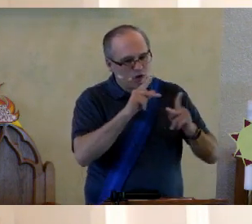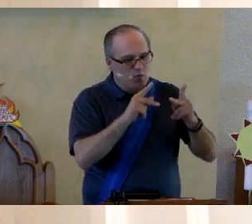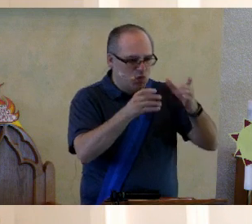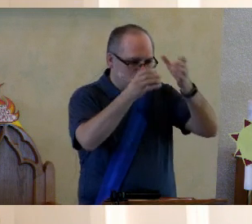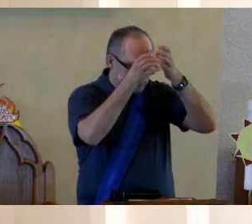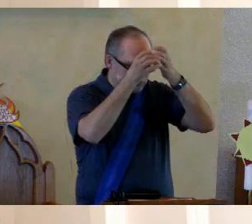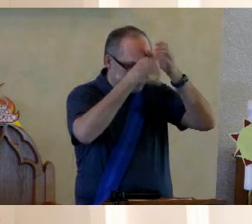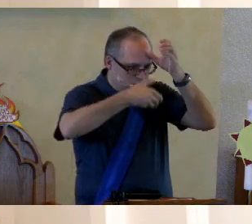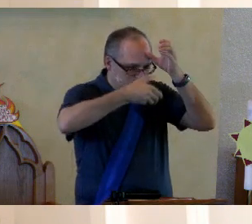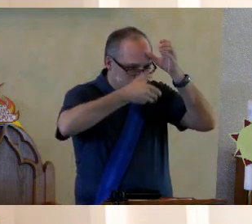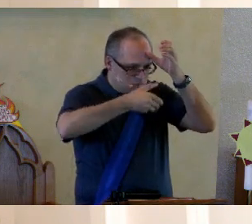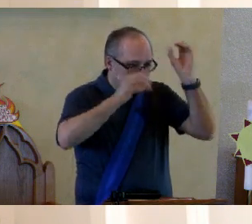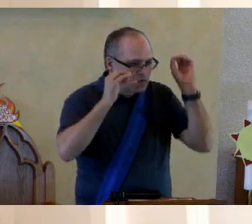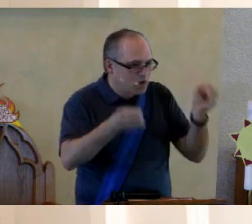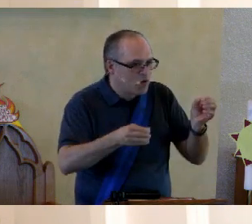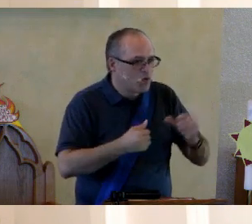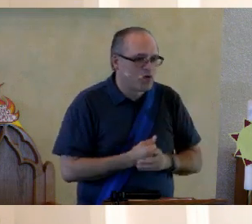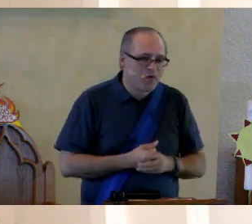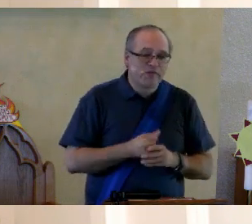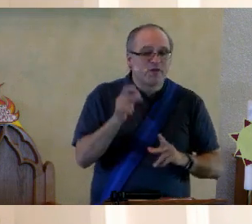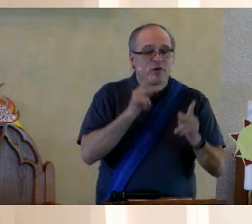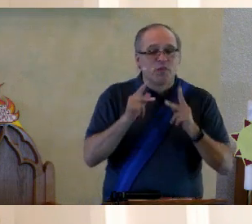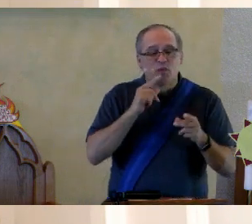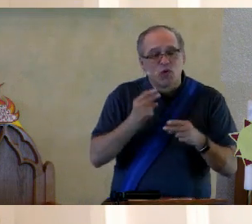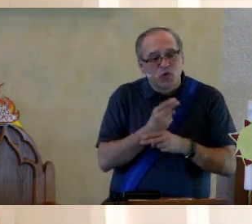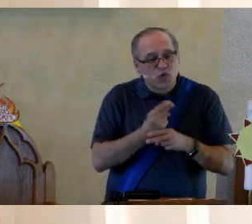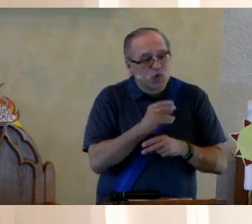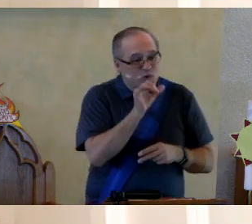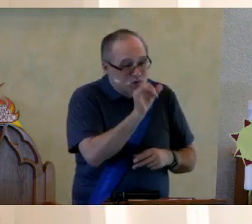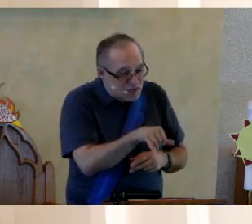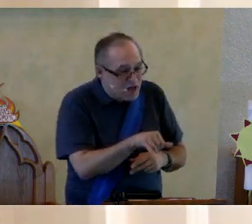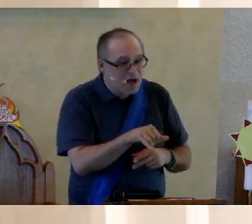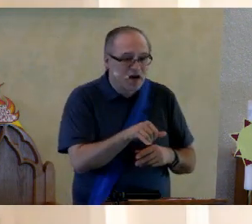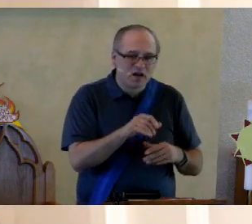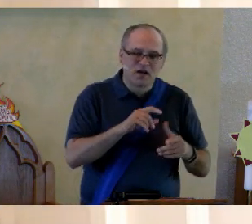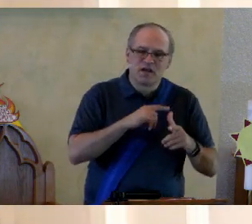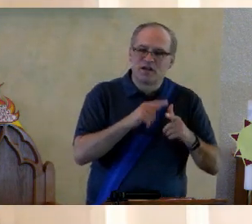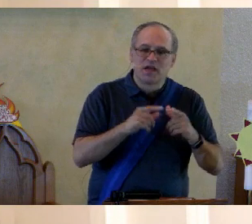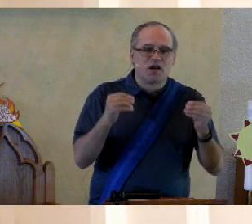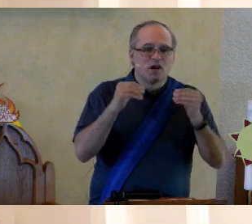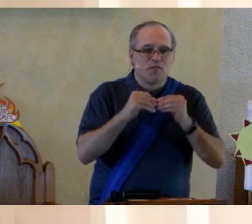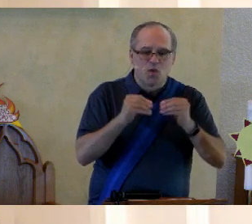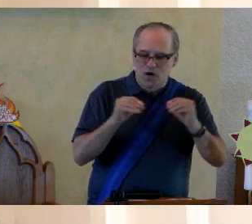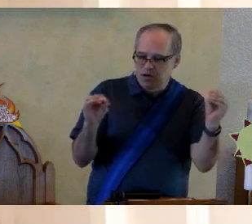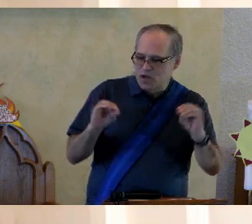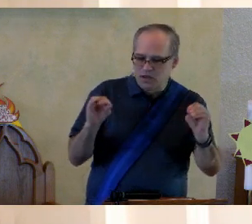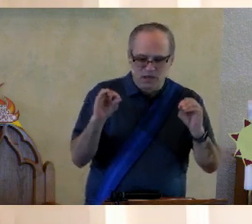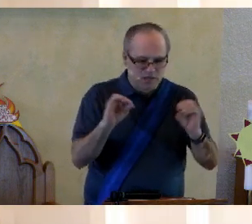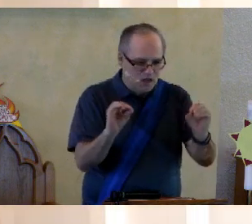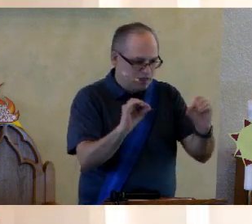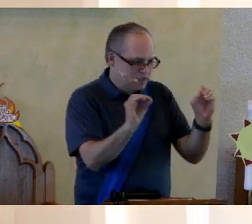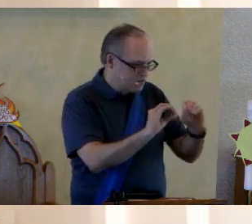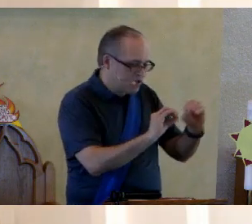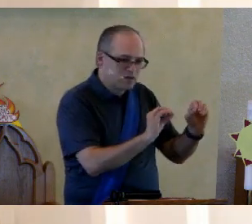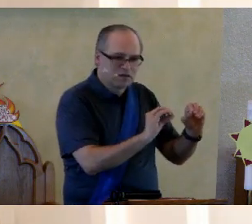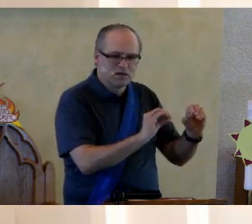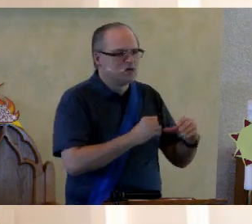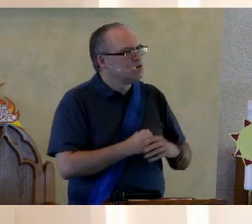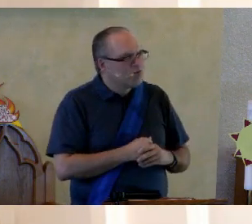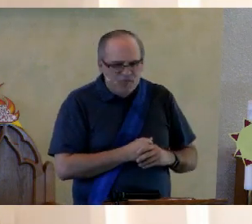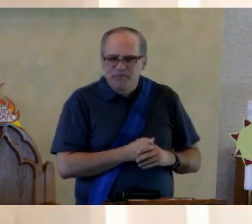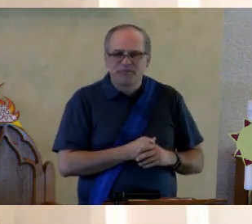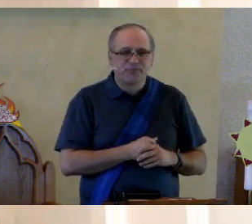and those faulty people who use them become monuments of nothingness, nothingness, nothingness." As followers